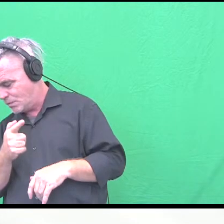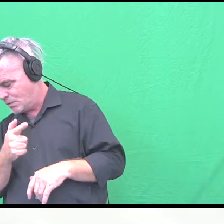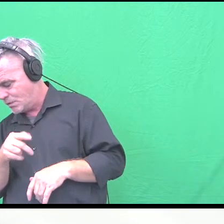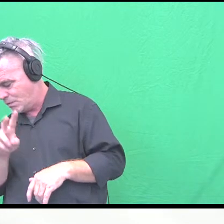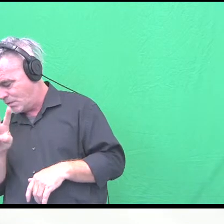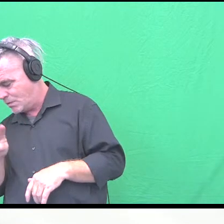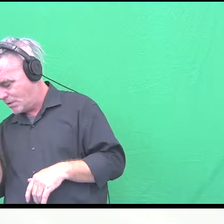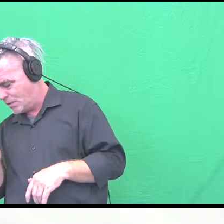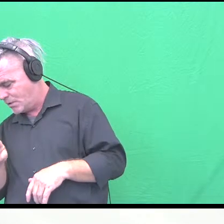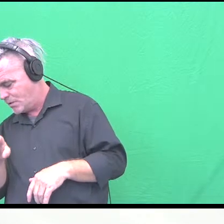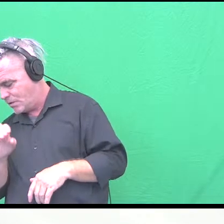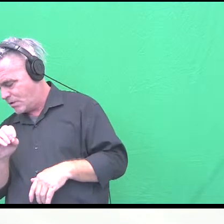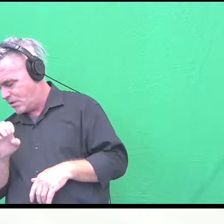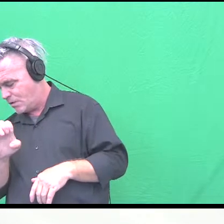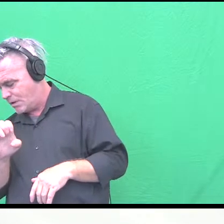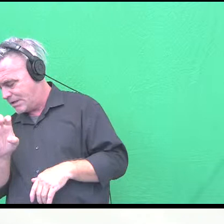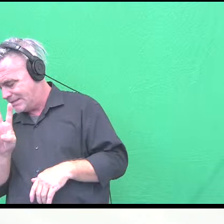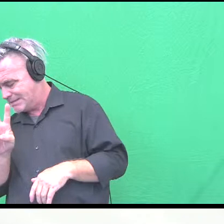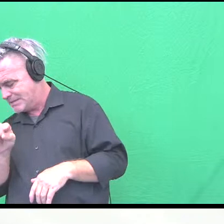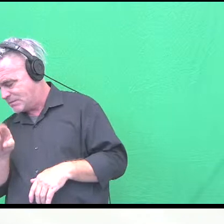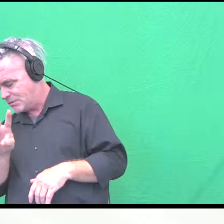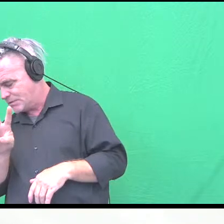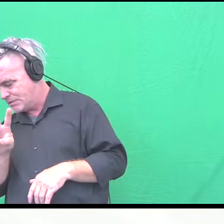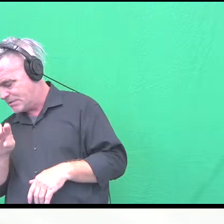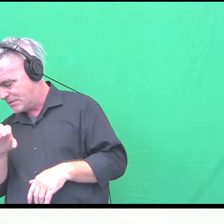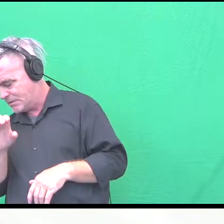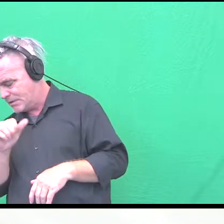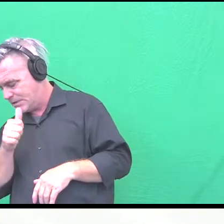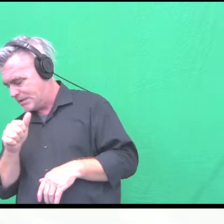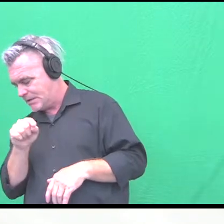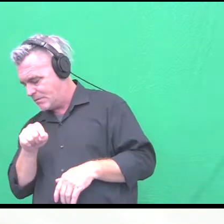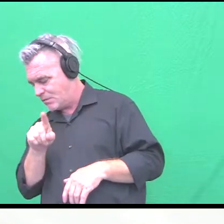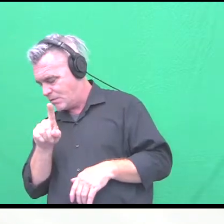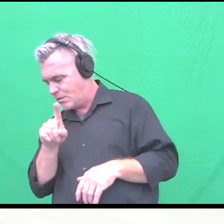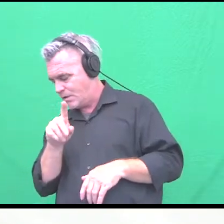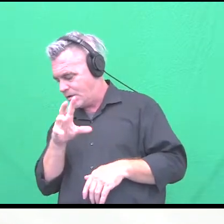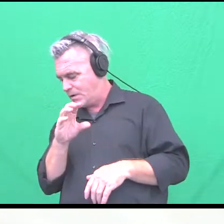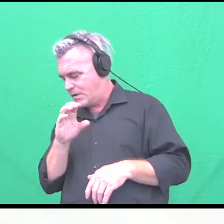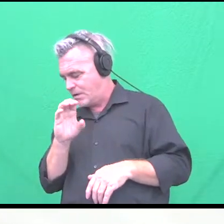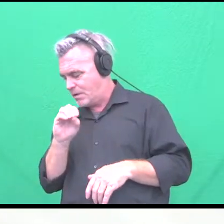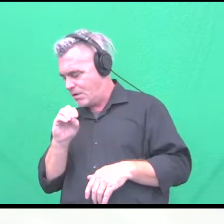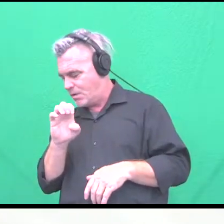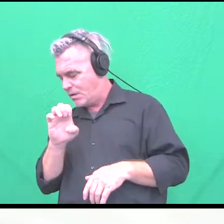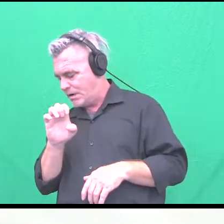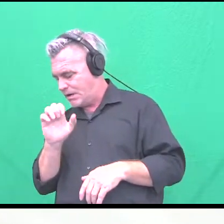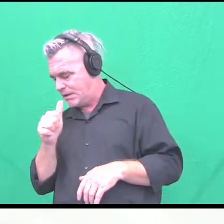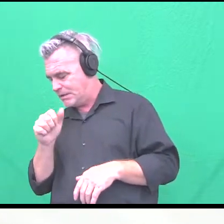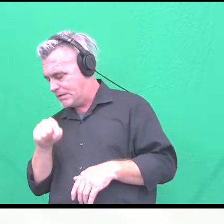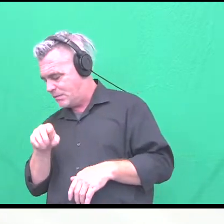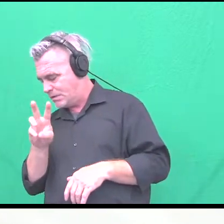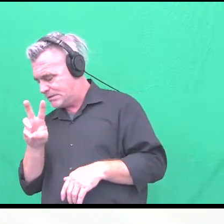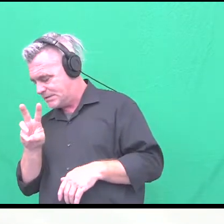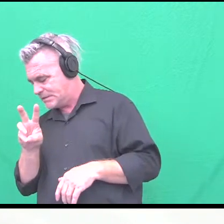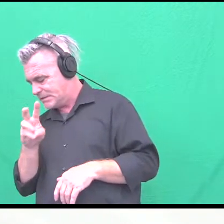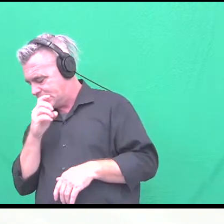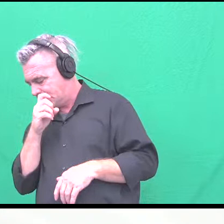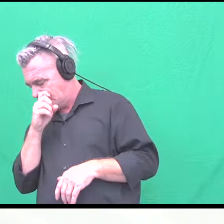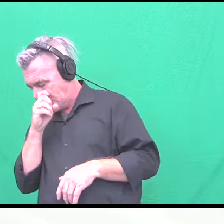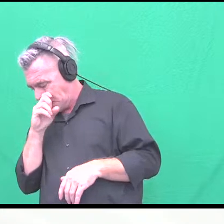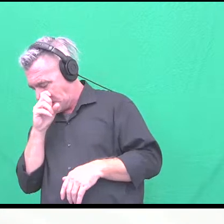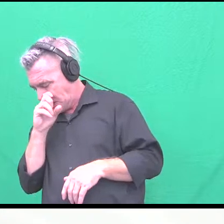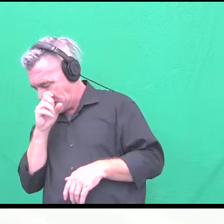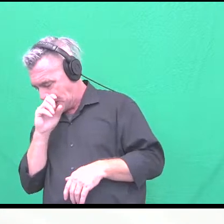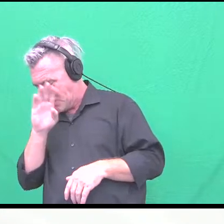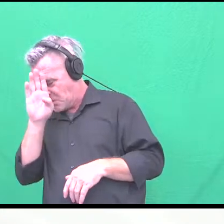OE 6.7, OE 10.1, and OE 10.6. And may I get a motion? Motion